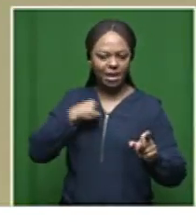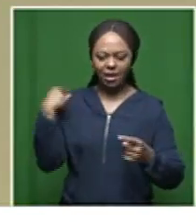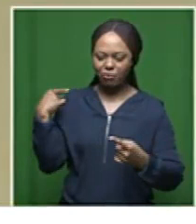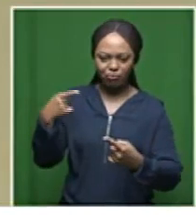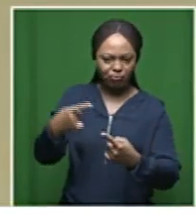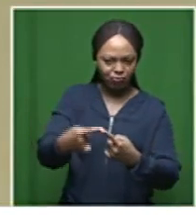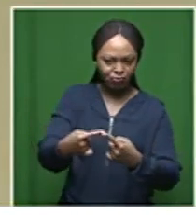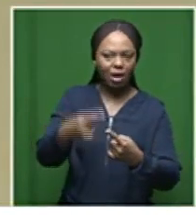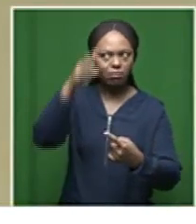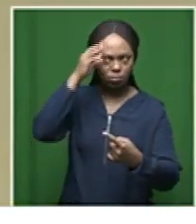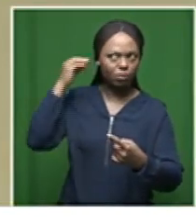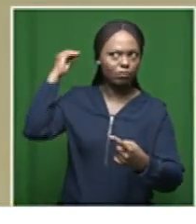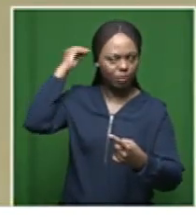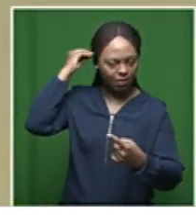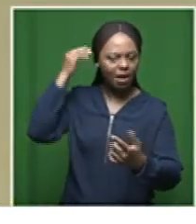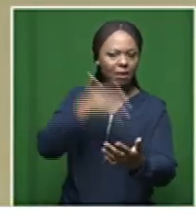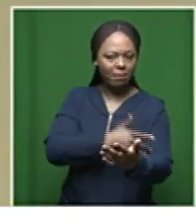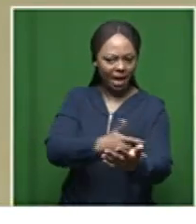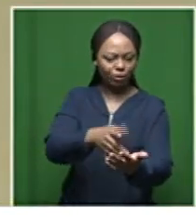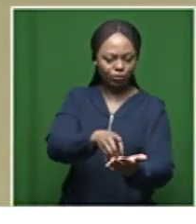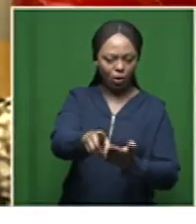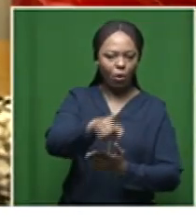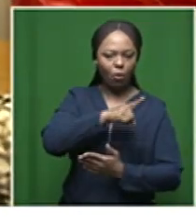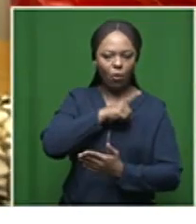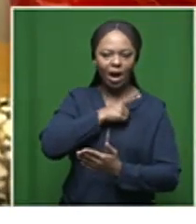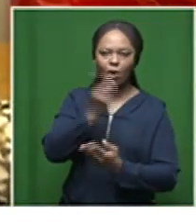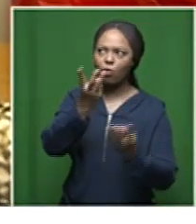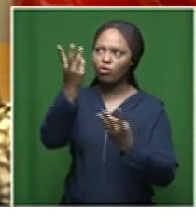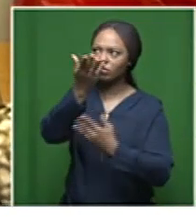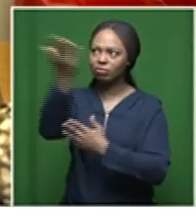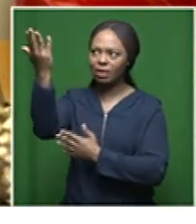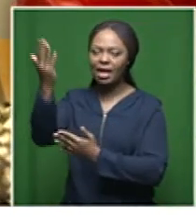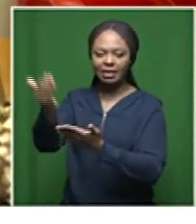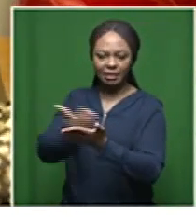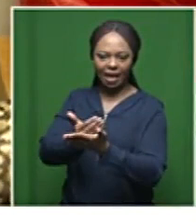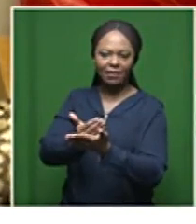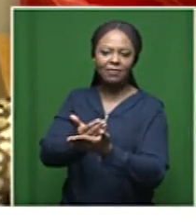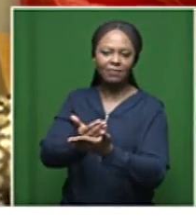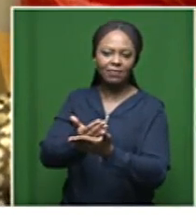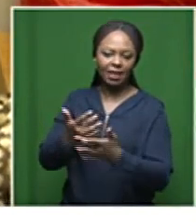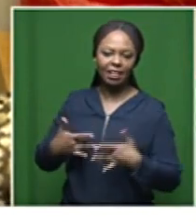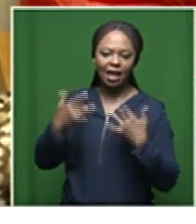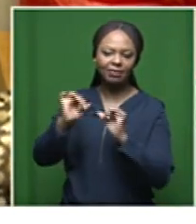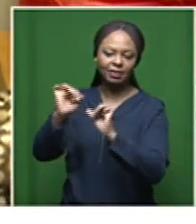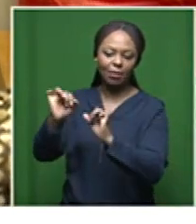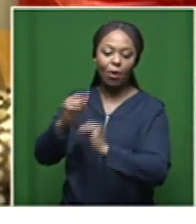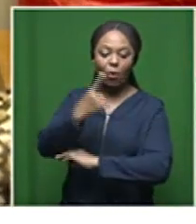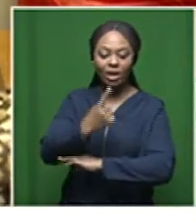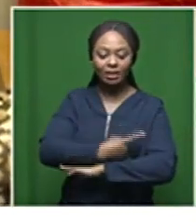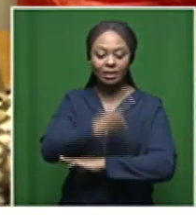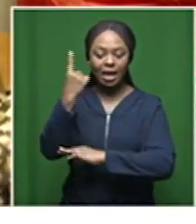you will never know. One day you'll be involved in an accident, and the